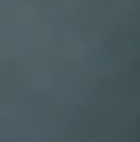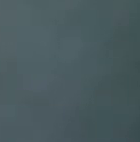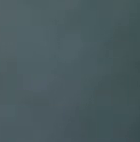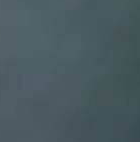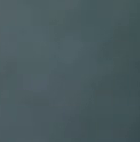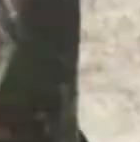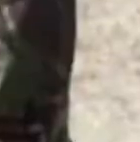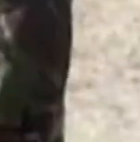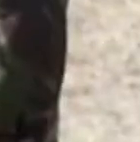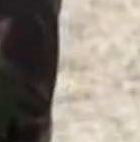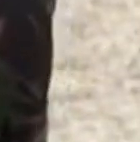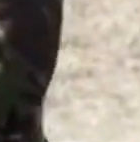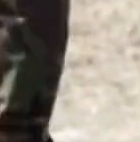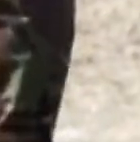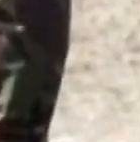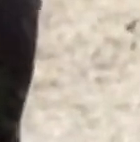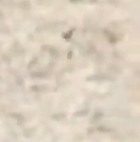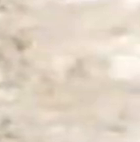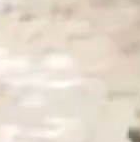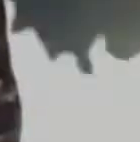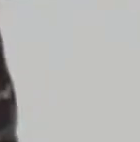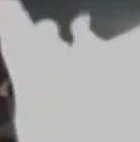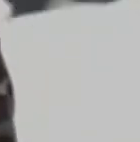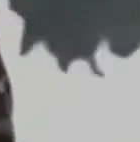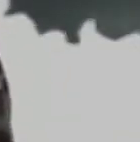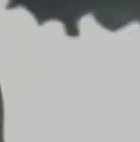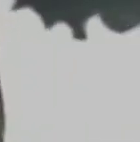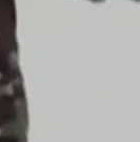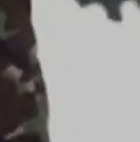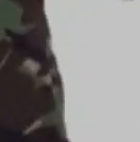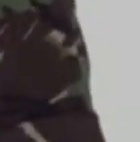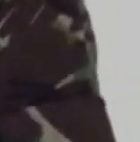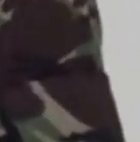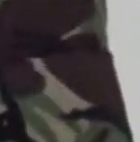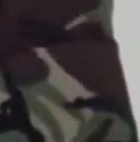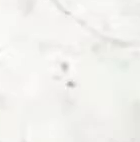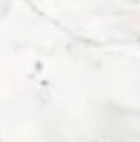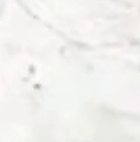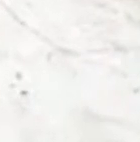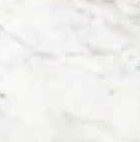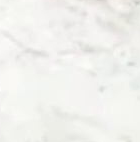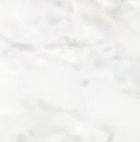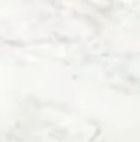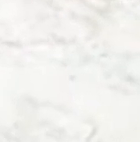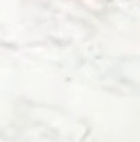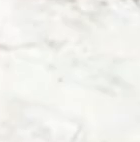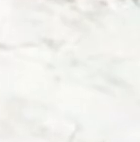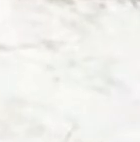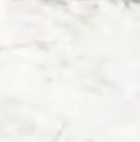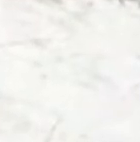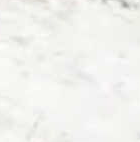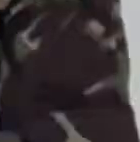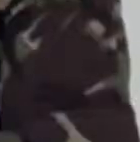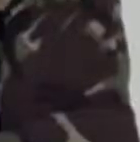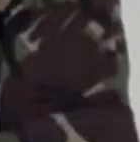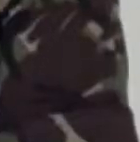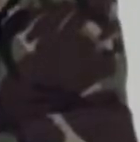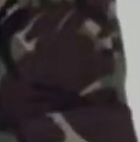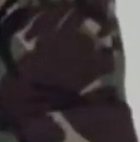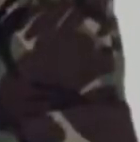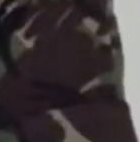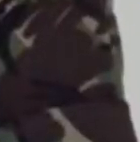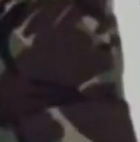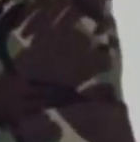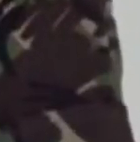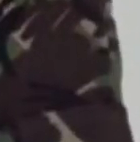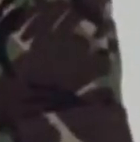You are warriors, isn't it? Yes, sir. And you really shown it because you are warriors. I know your work. I know how much you've done in these